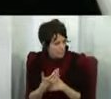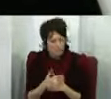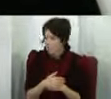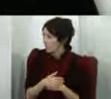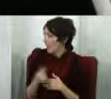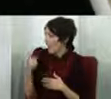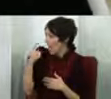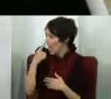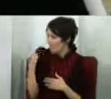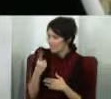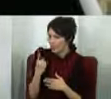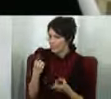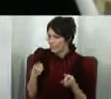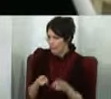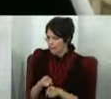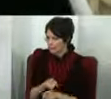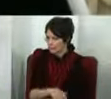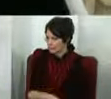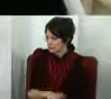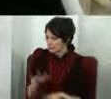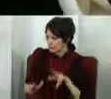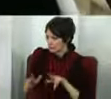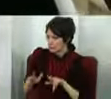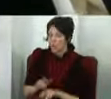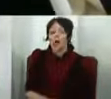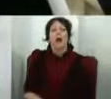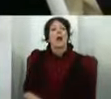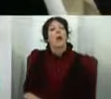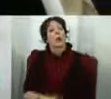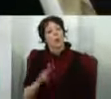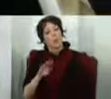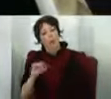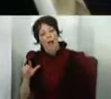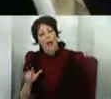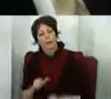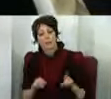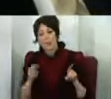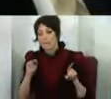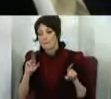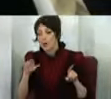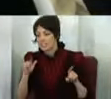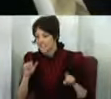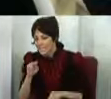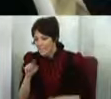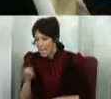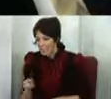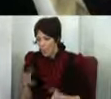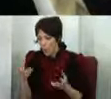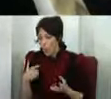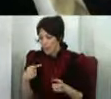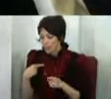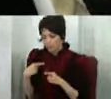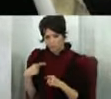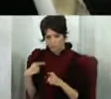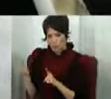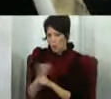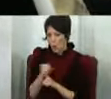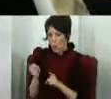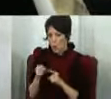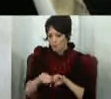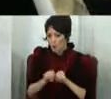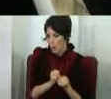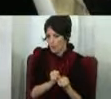I think something just happened. Well, Martina's water had broken. I knew. Before